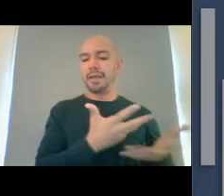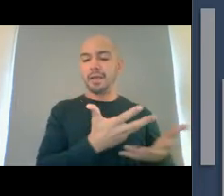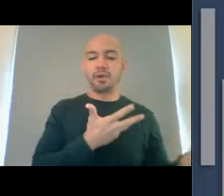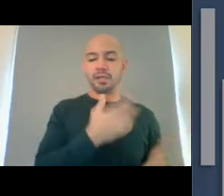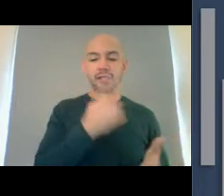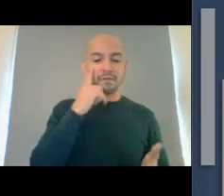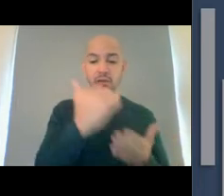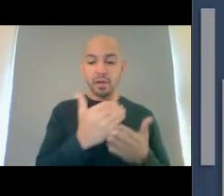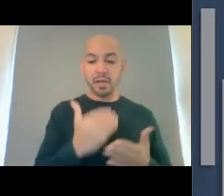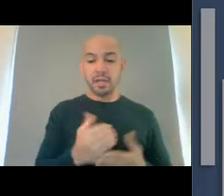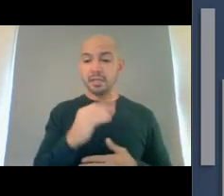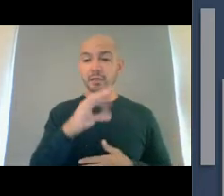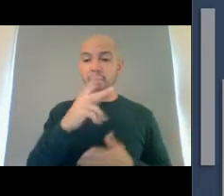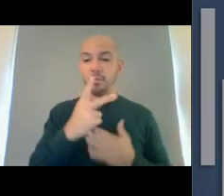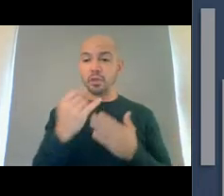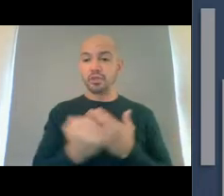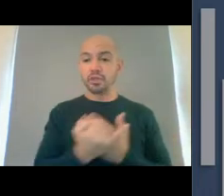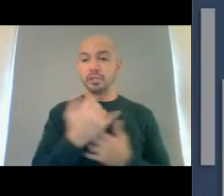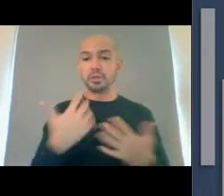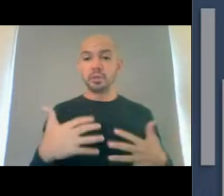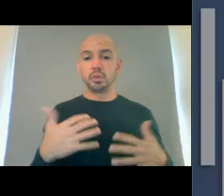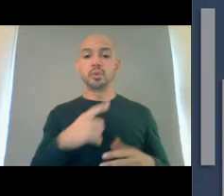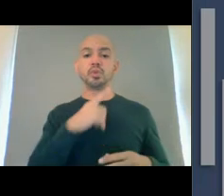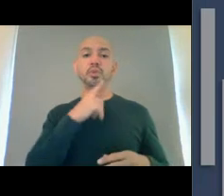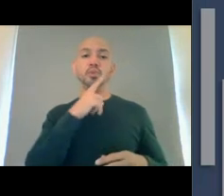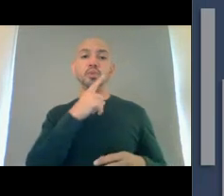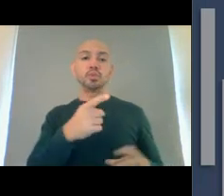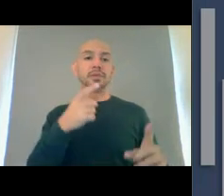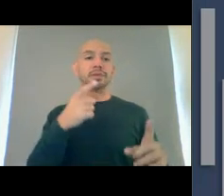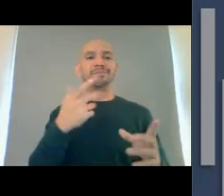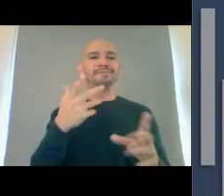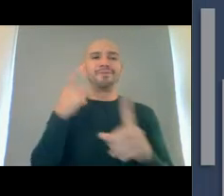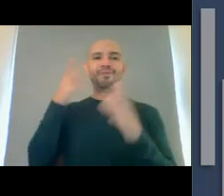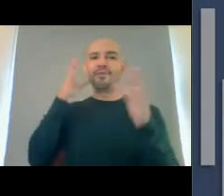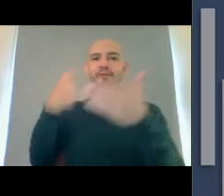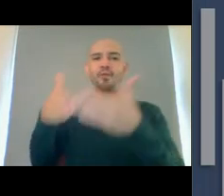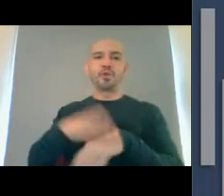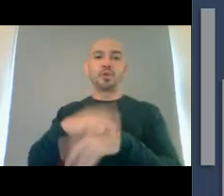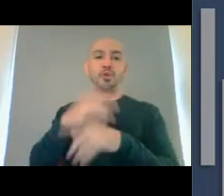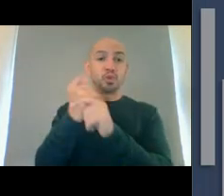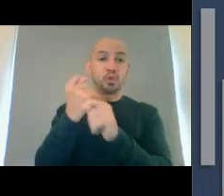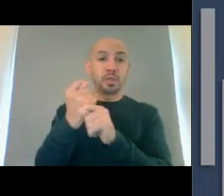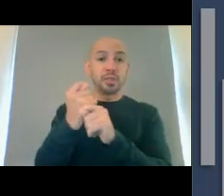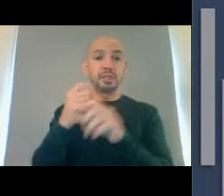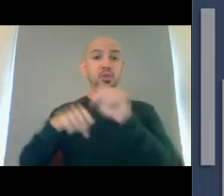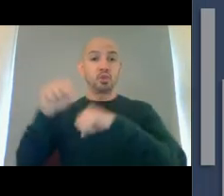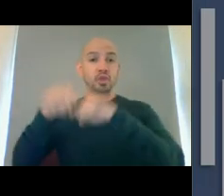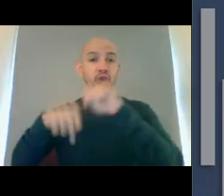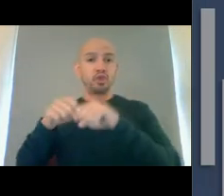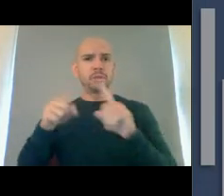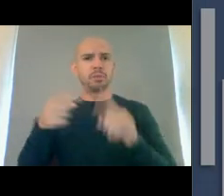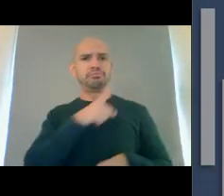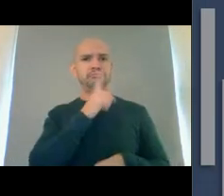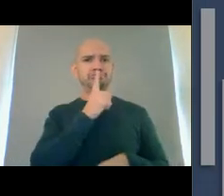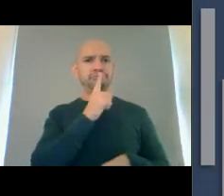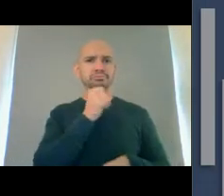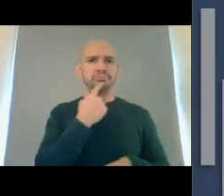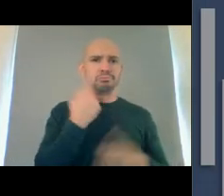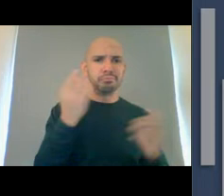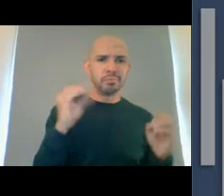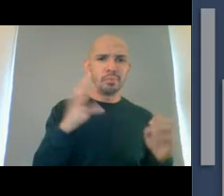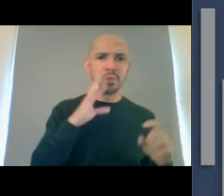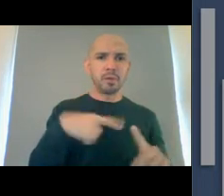much um geared toward trucks and and the infrastructure and all that and there's no mention of load